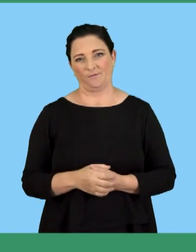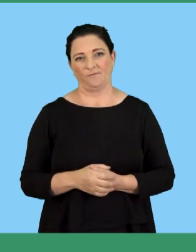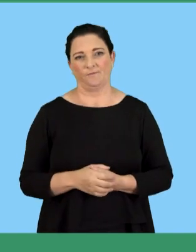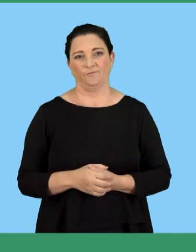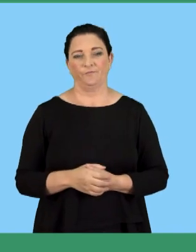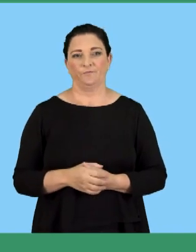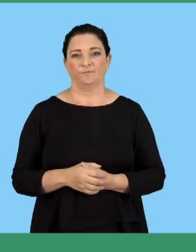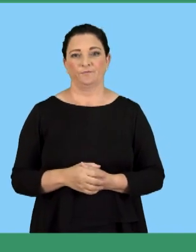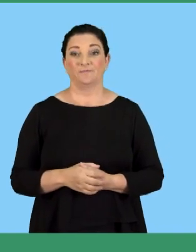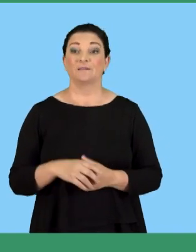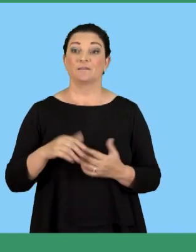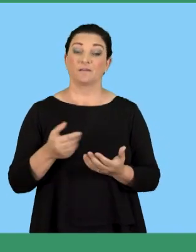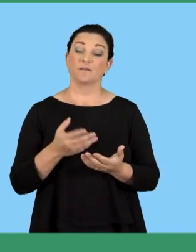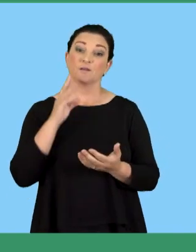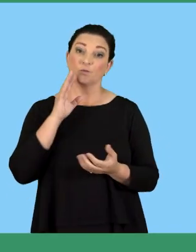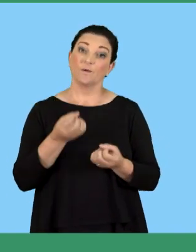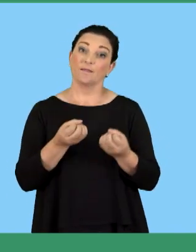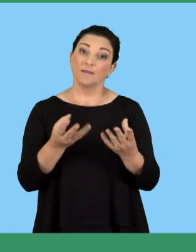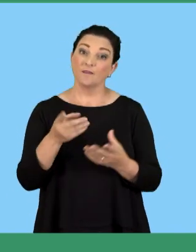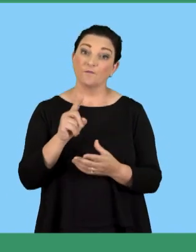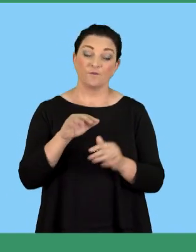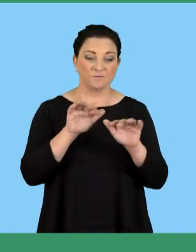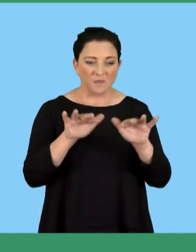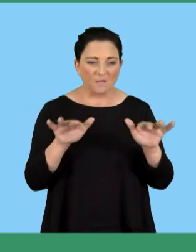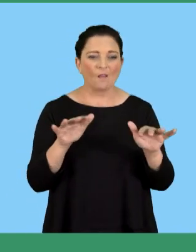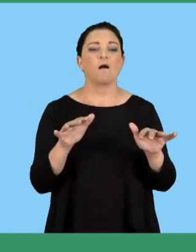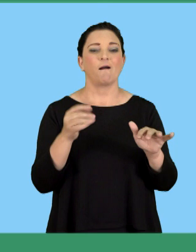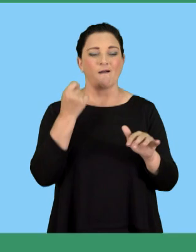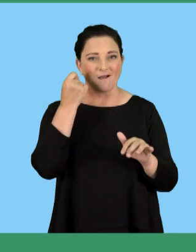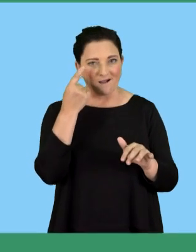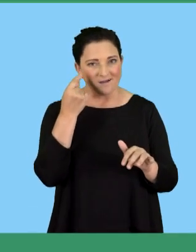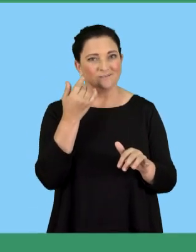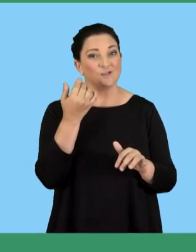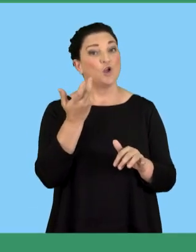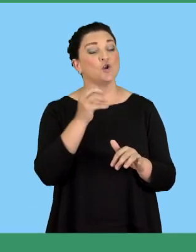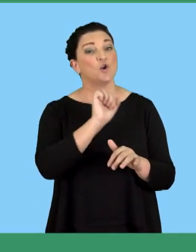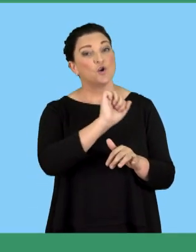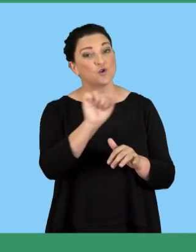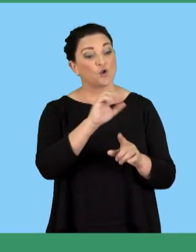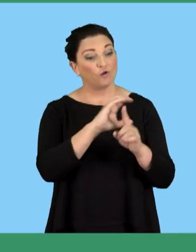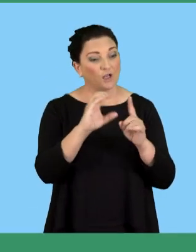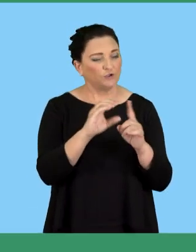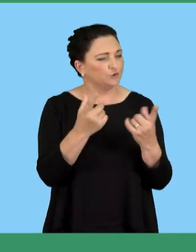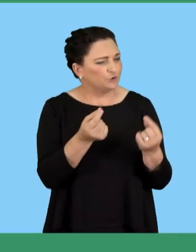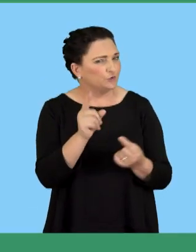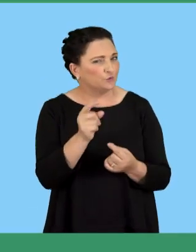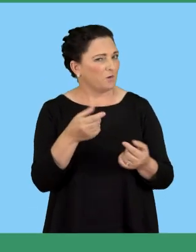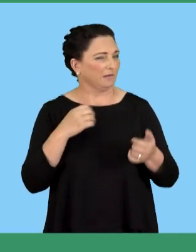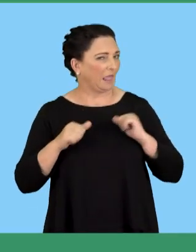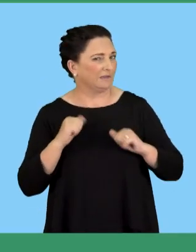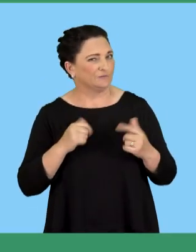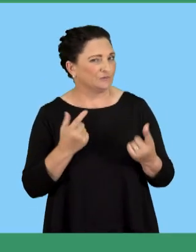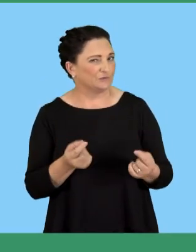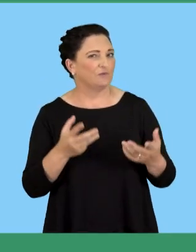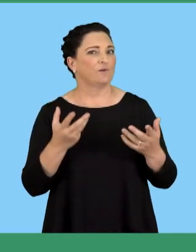Rights contained in Chapter 2 of the Constitution of the Republic of South Africa. And we also have the term equality,